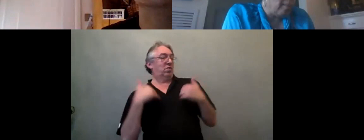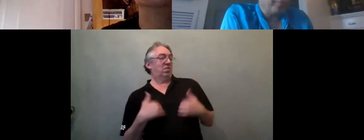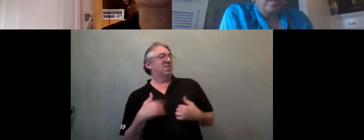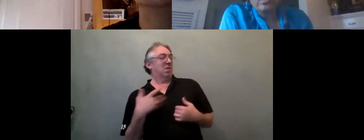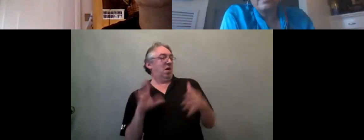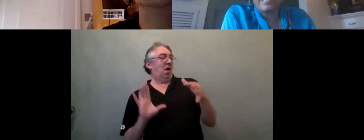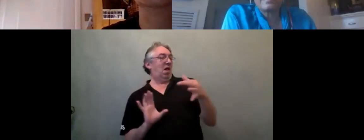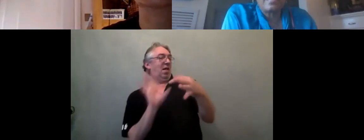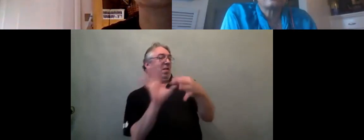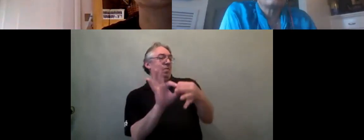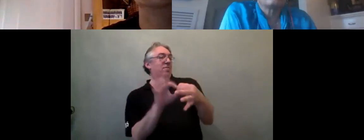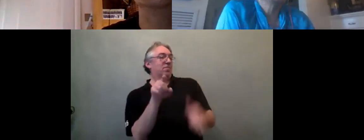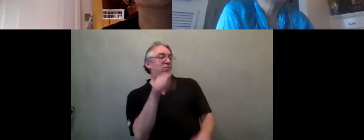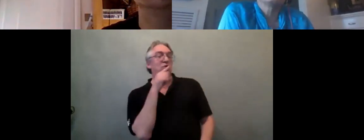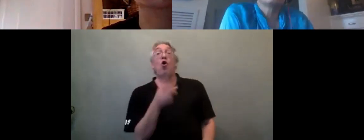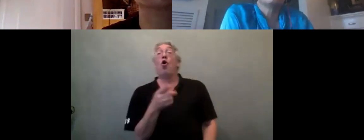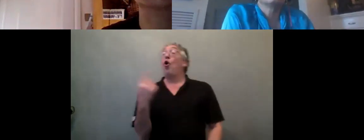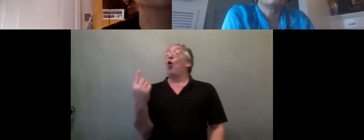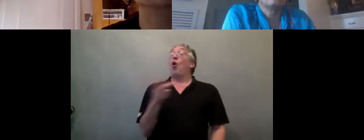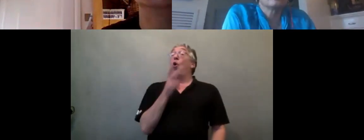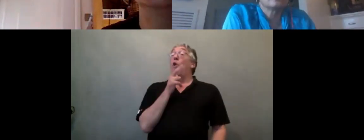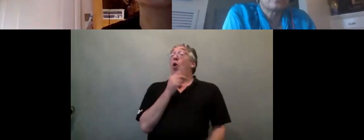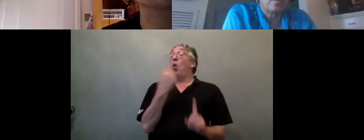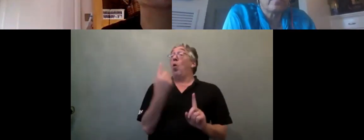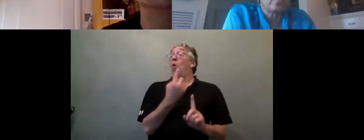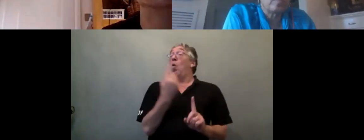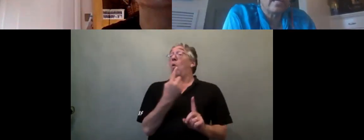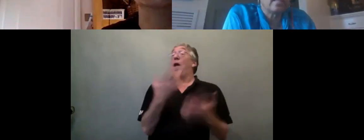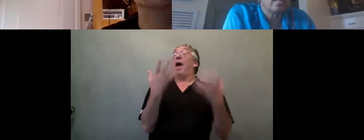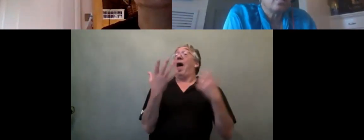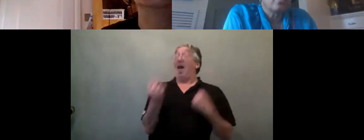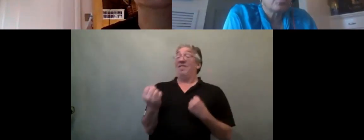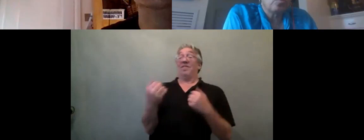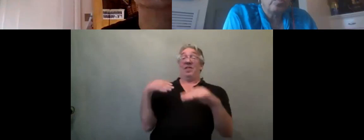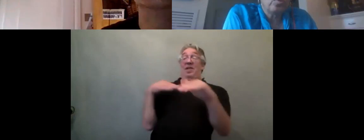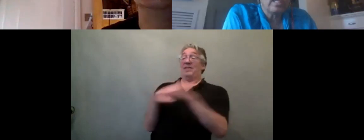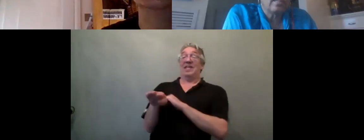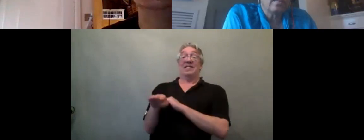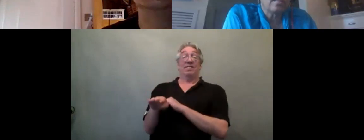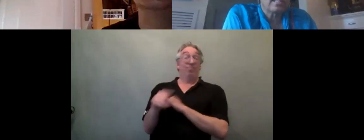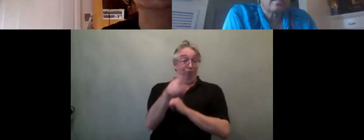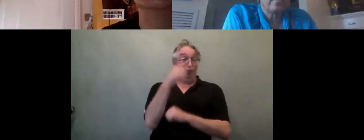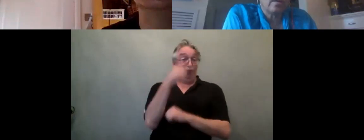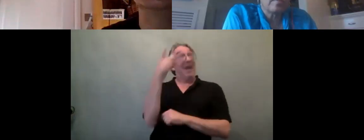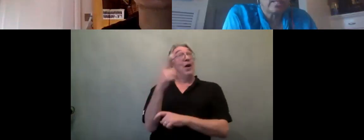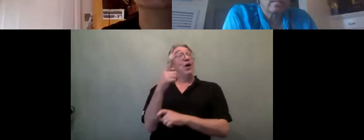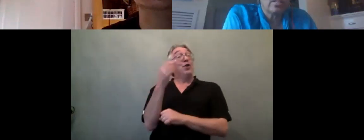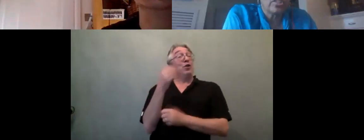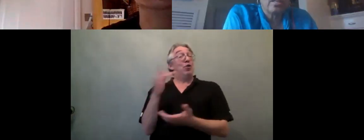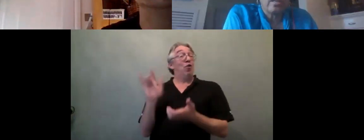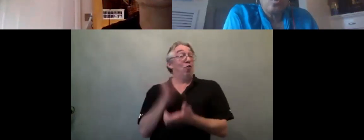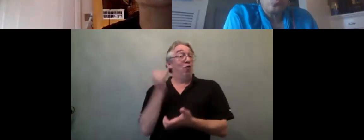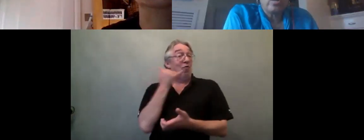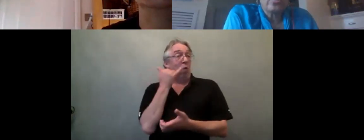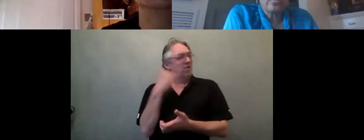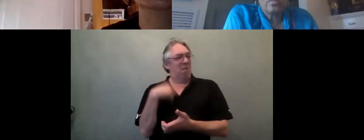around who has access. You were talking about it in the context of smartphones, but I think just more broadly in the context of